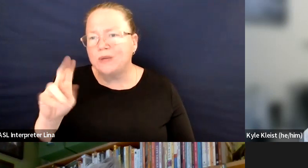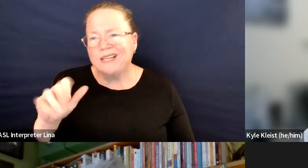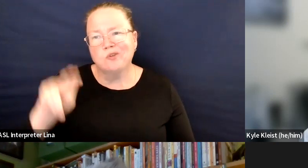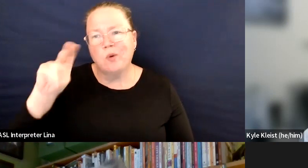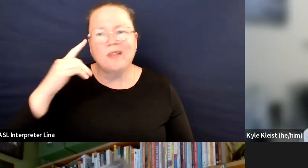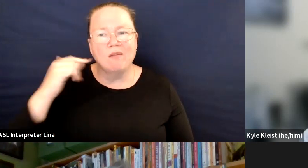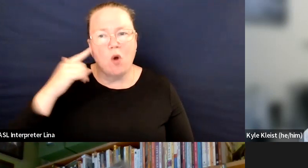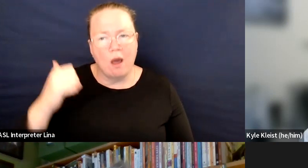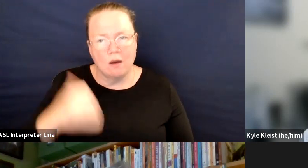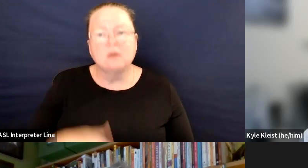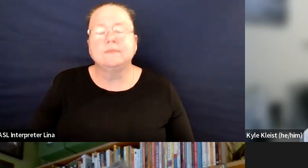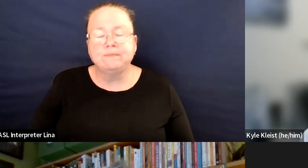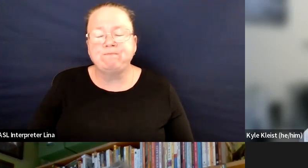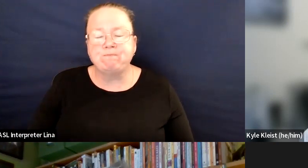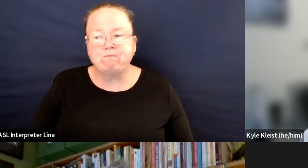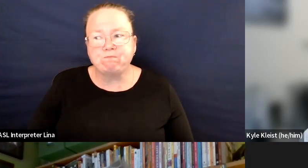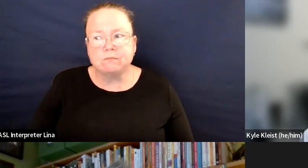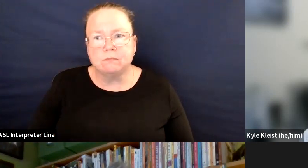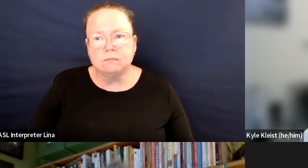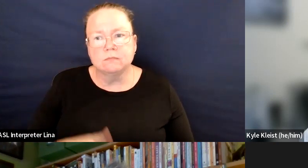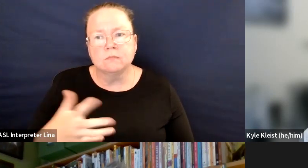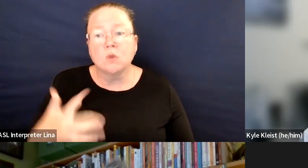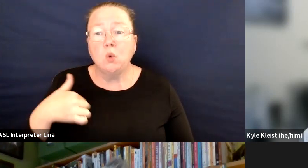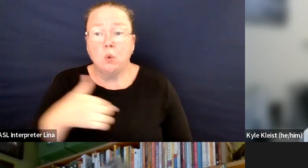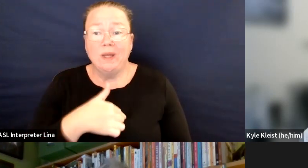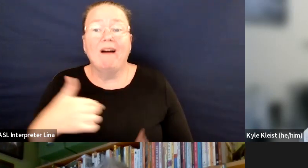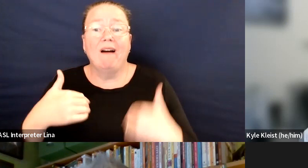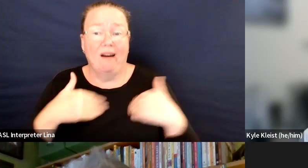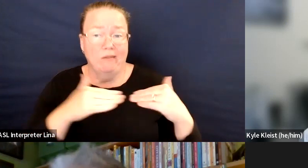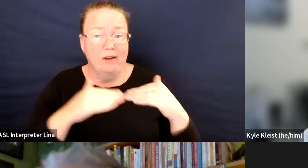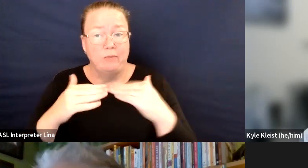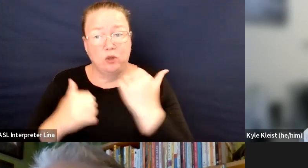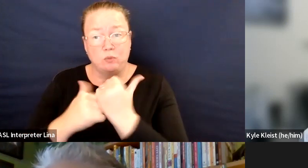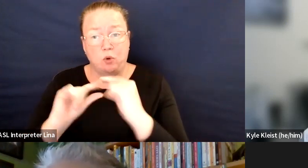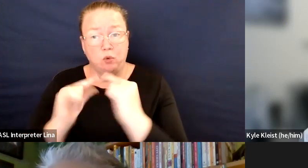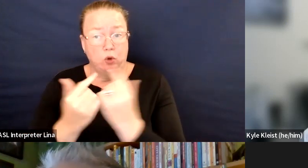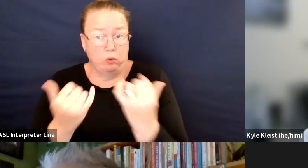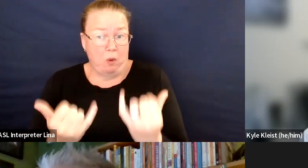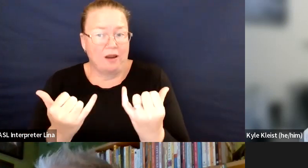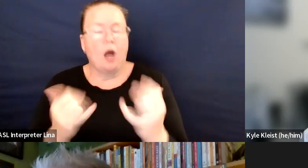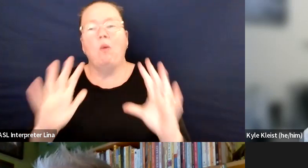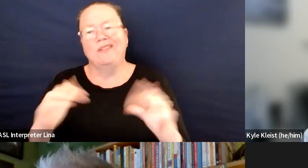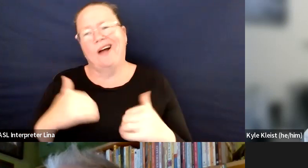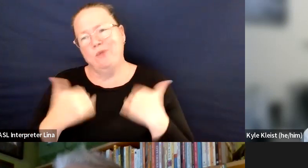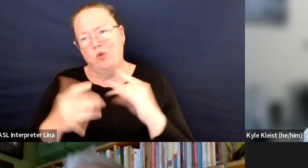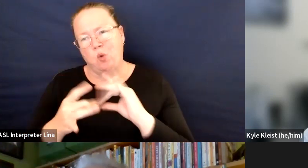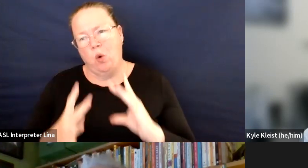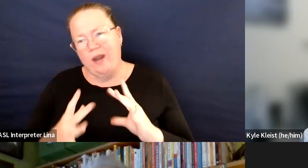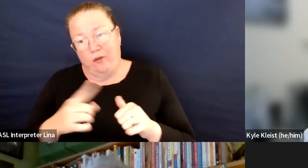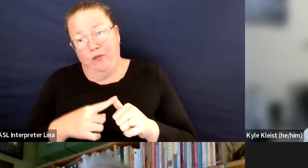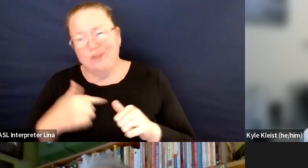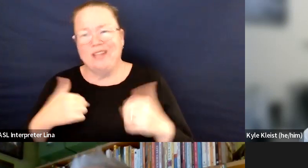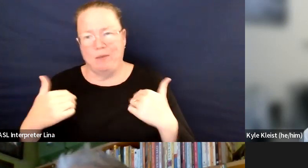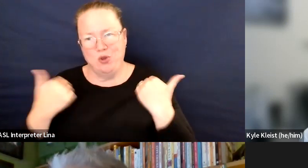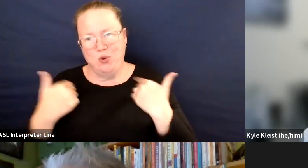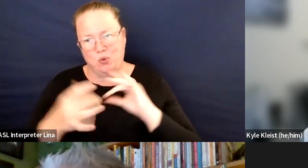California. And we have a peer support group currently. Well, I'm a youth coordinator, I should say that. I'm a youth